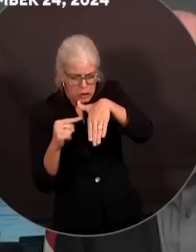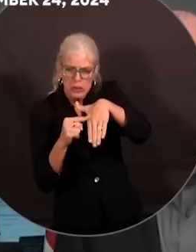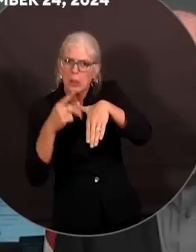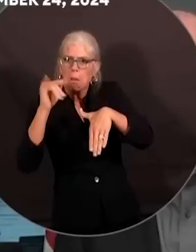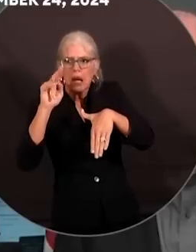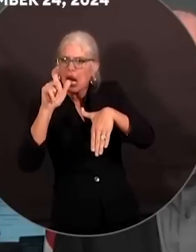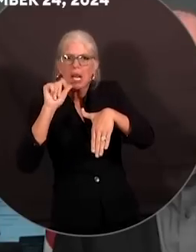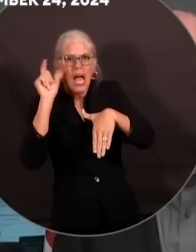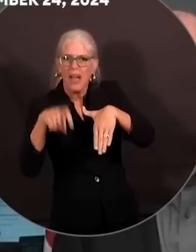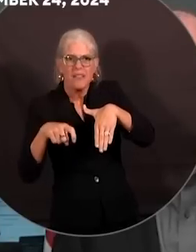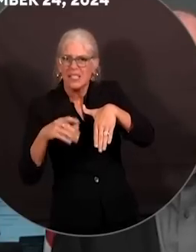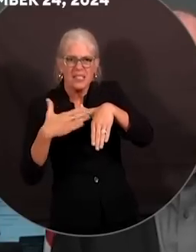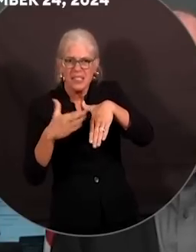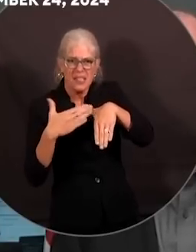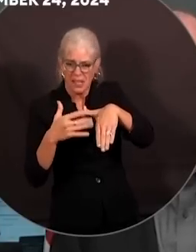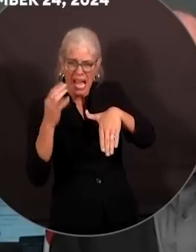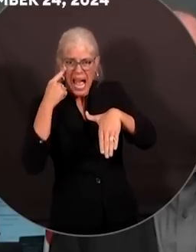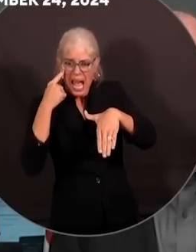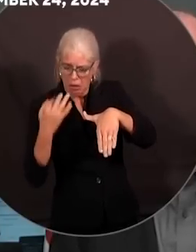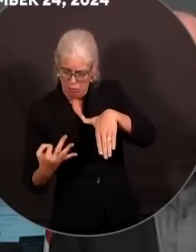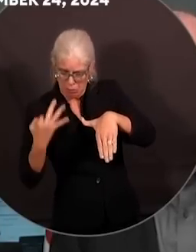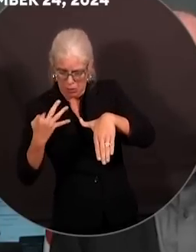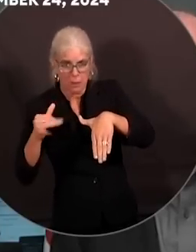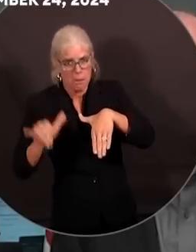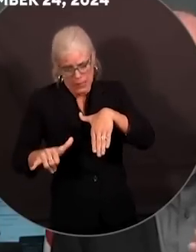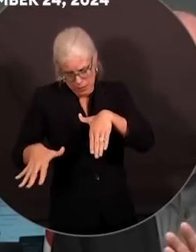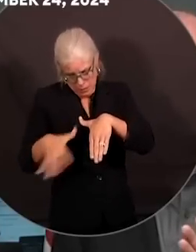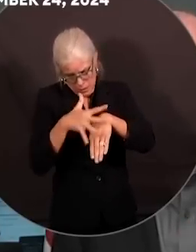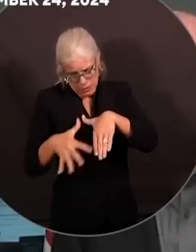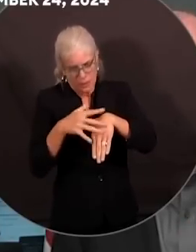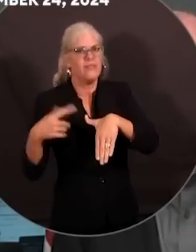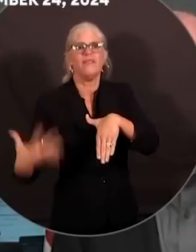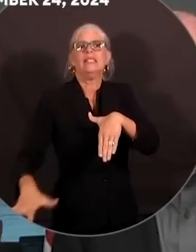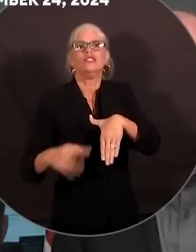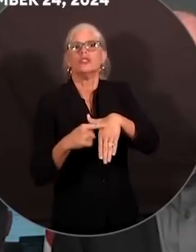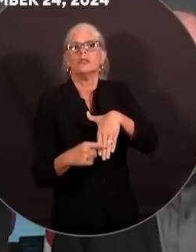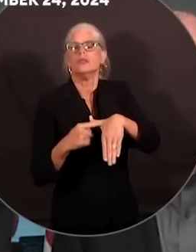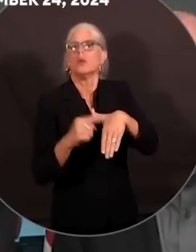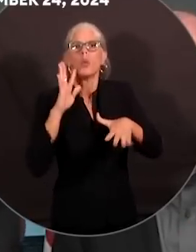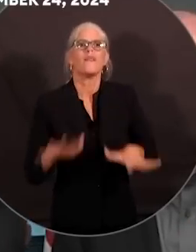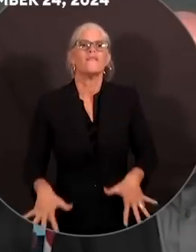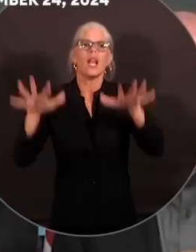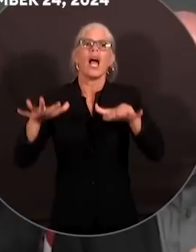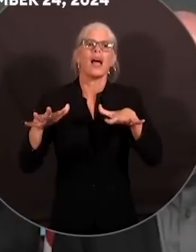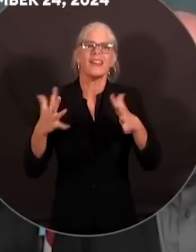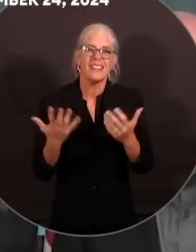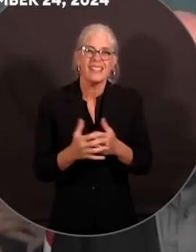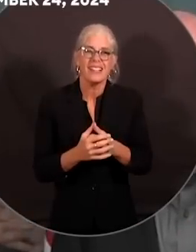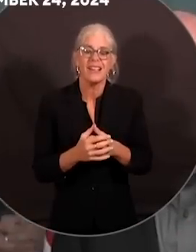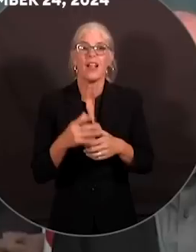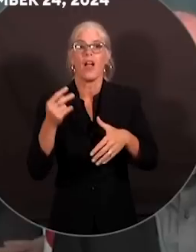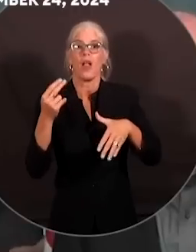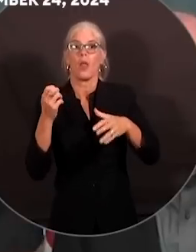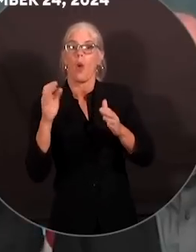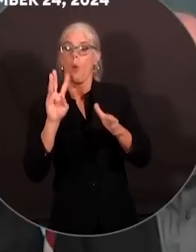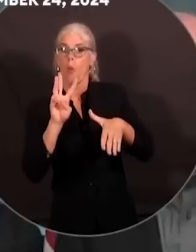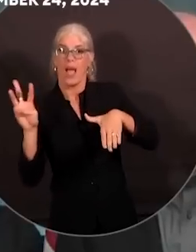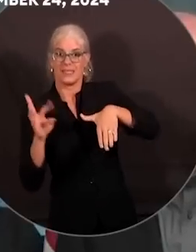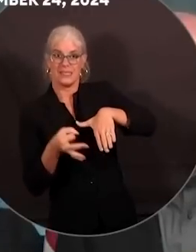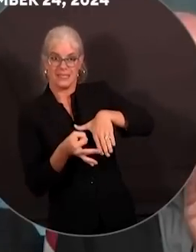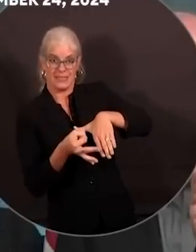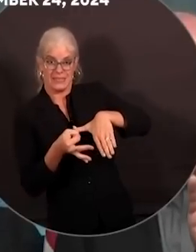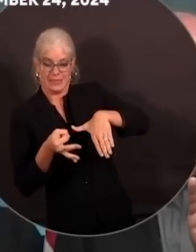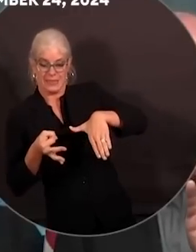200 miles away, you're still going to see impacts there. No question. The further west it goes, probably the less storm surge you're going to